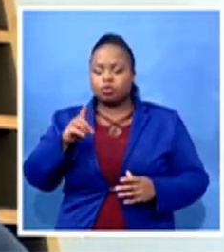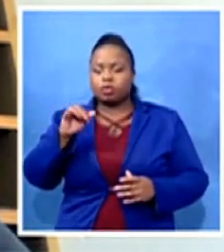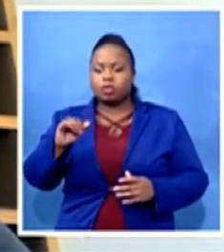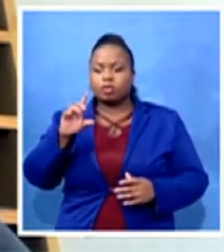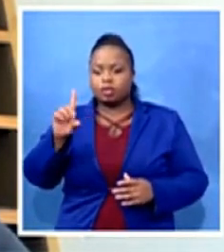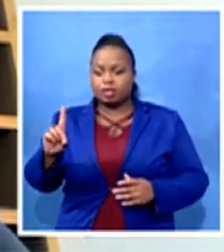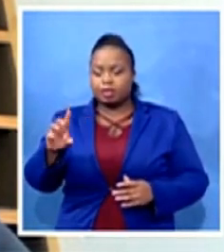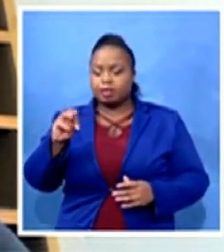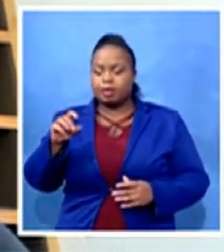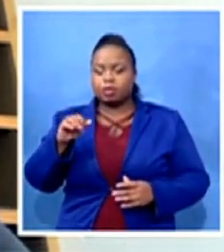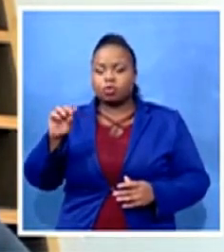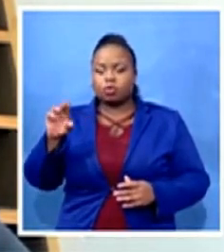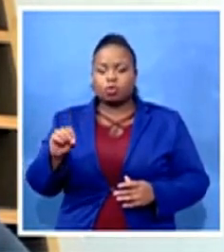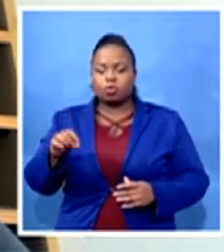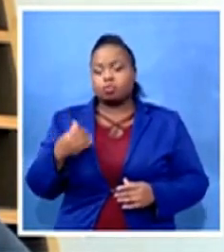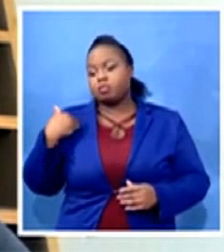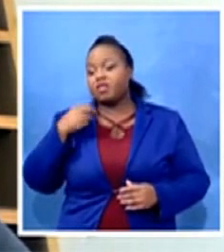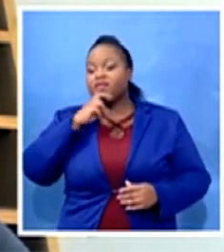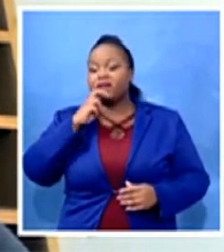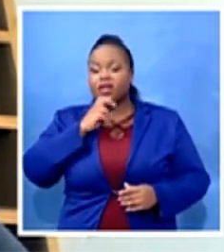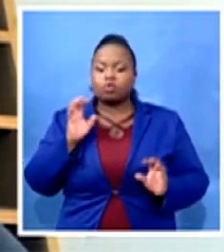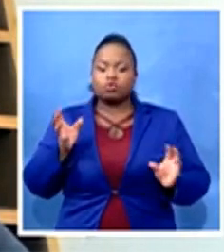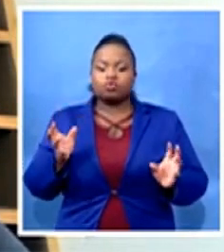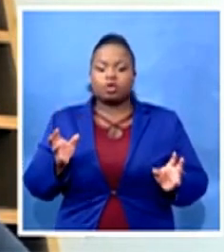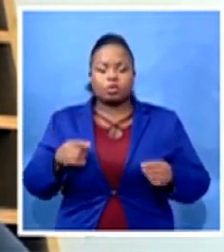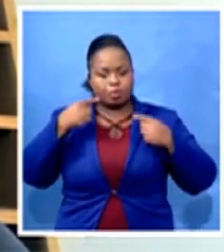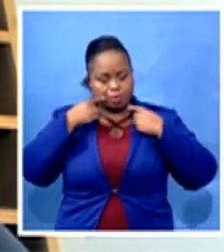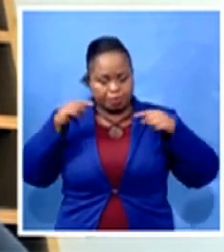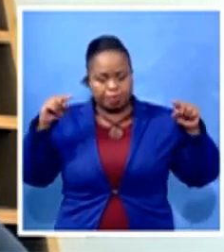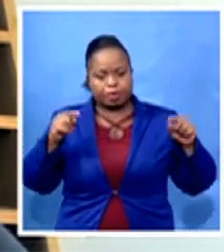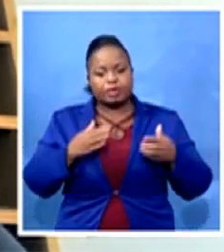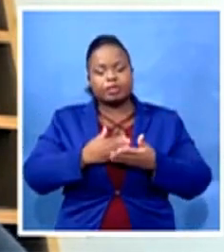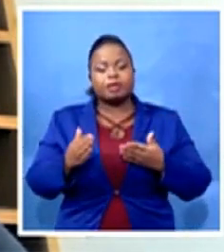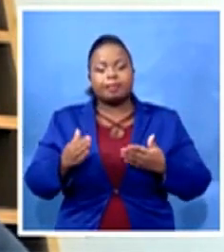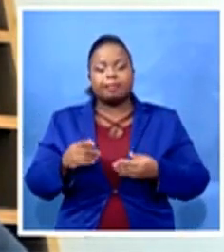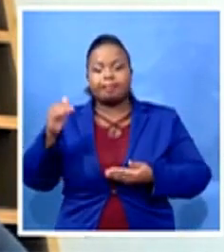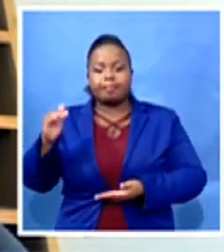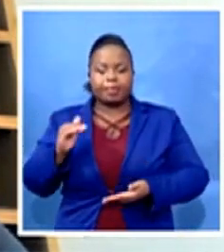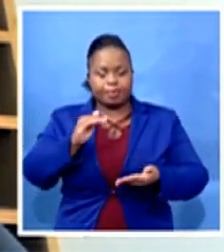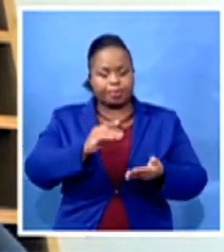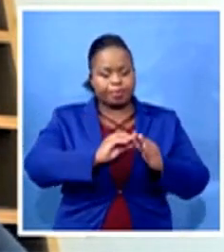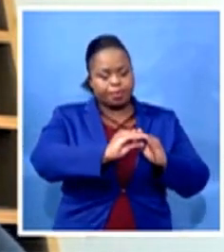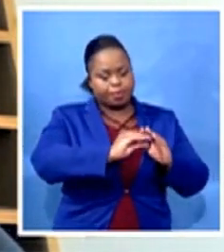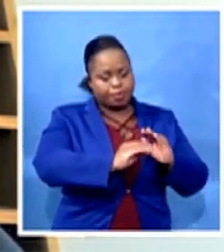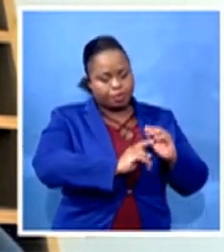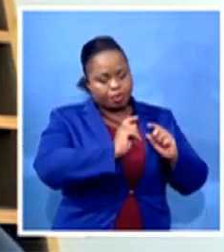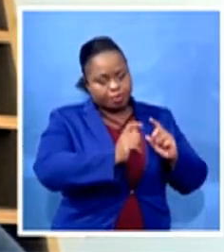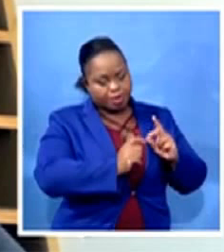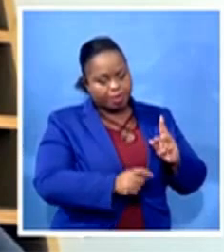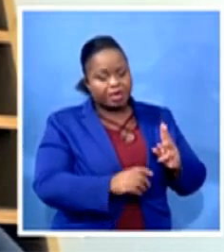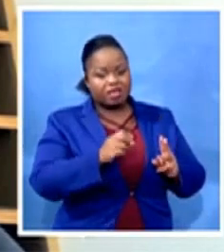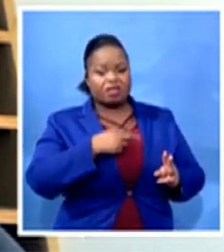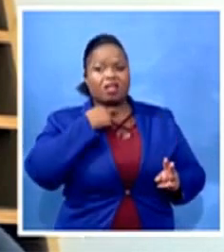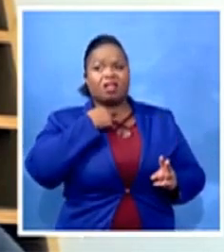Friday, announcing some form of relief for those who are unable to pay, but the city still has